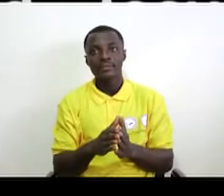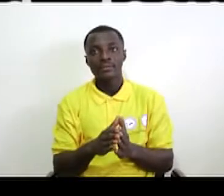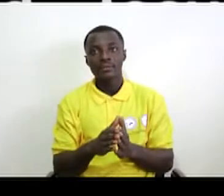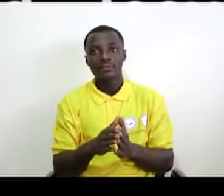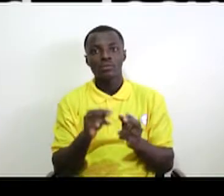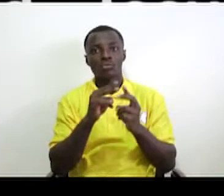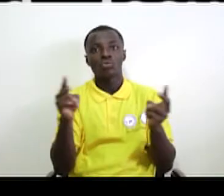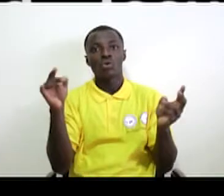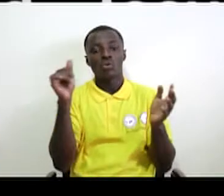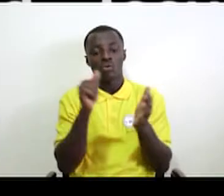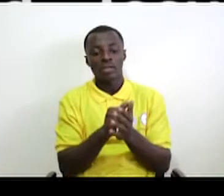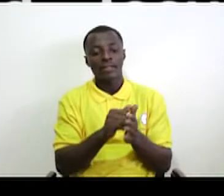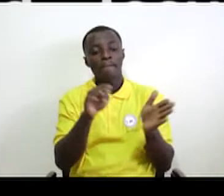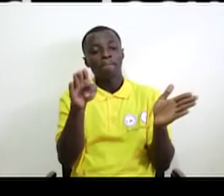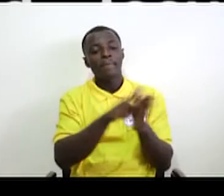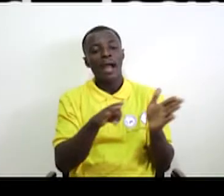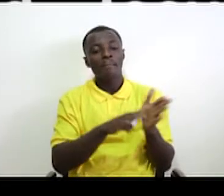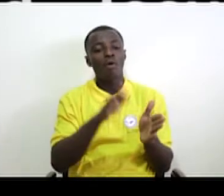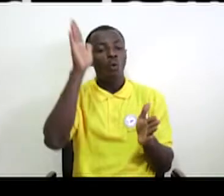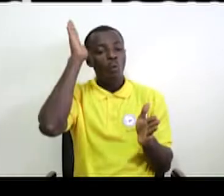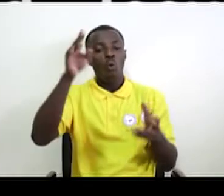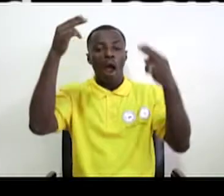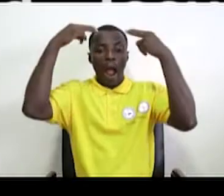and so that the scripture will be fulfilled,